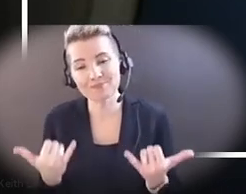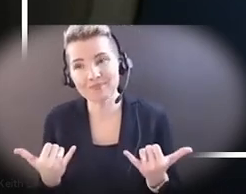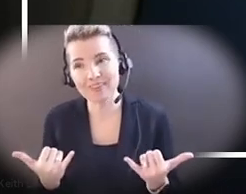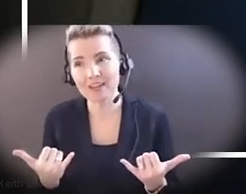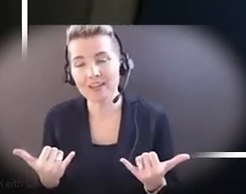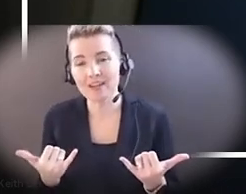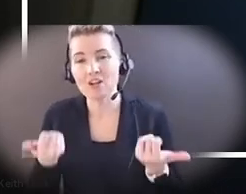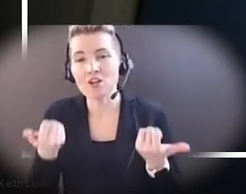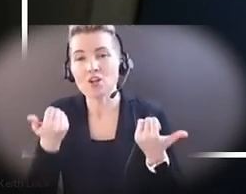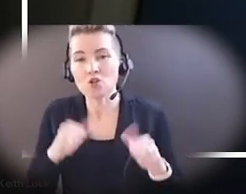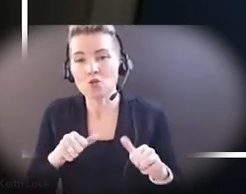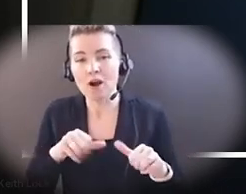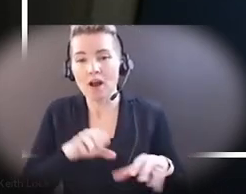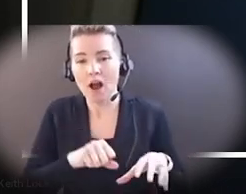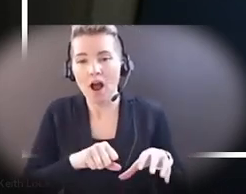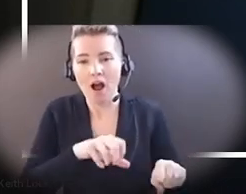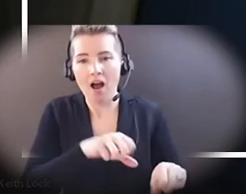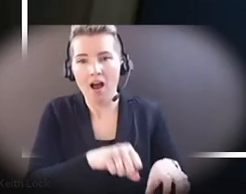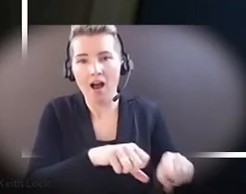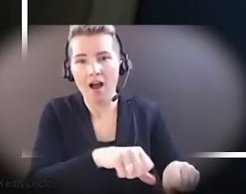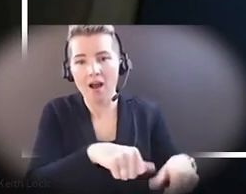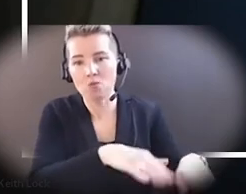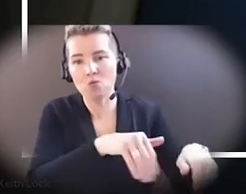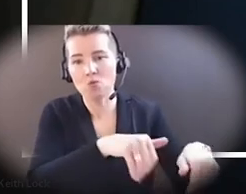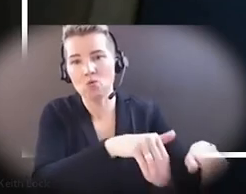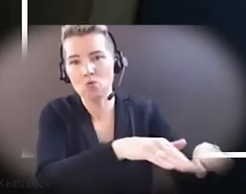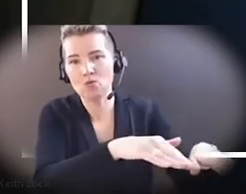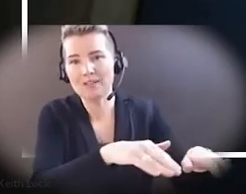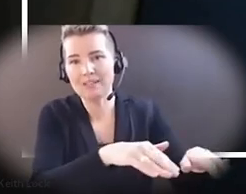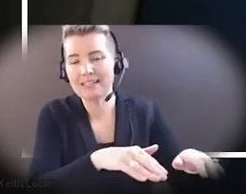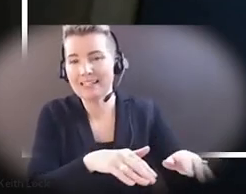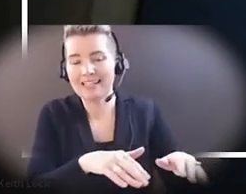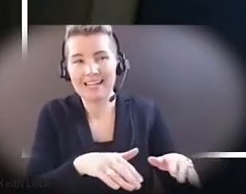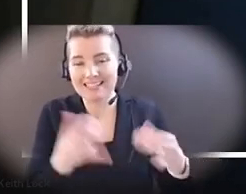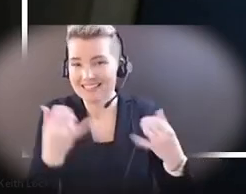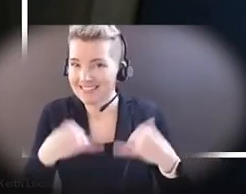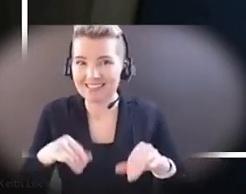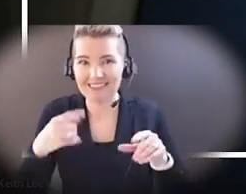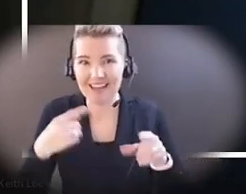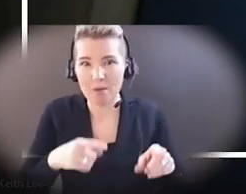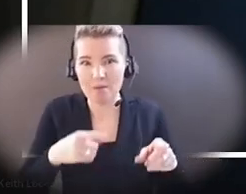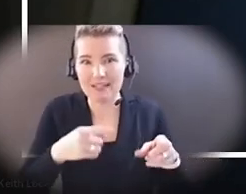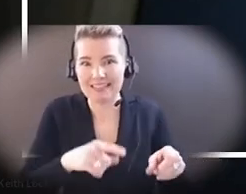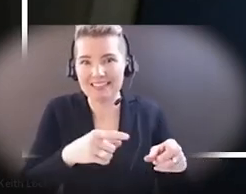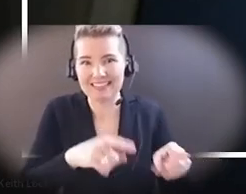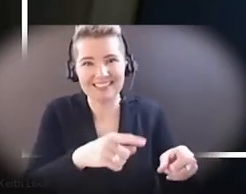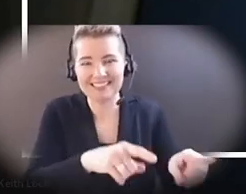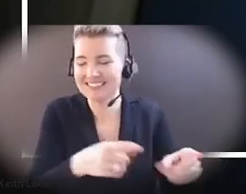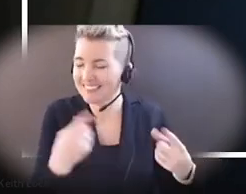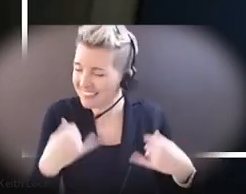you know, I guess it's very similar things happening more in a piecemeal, I mean,